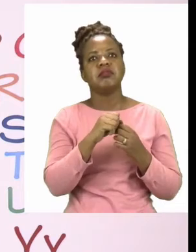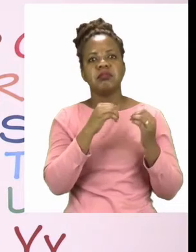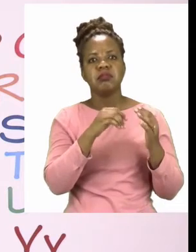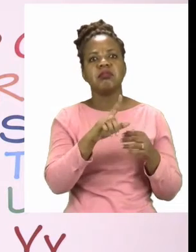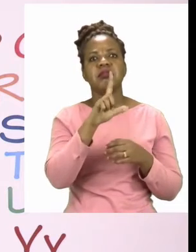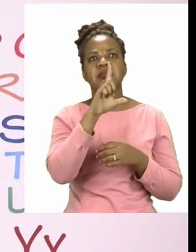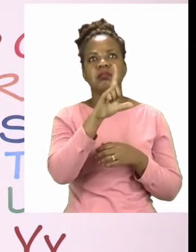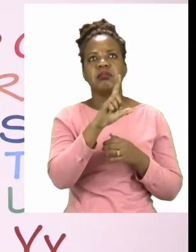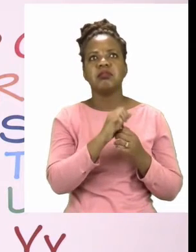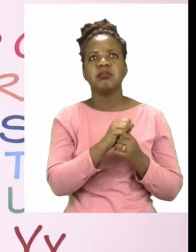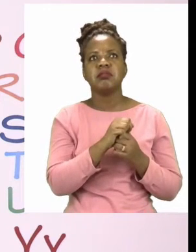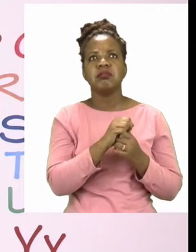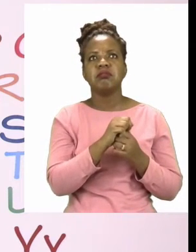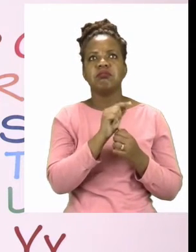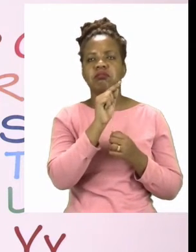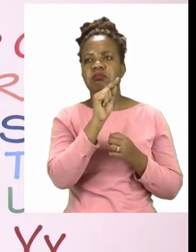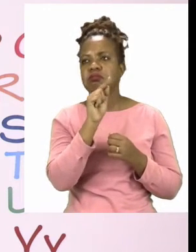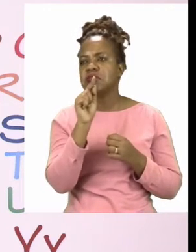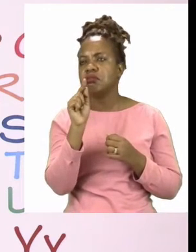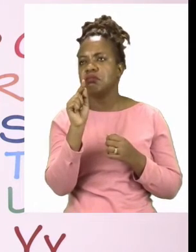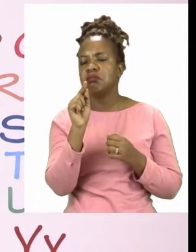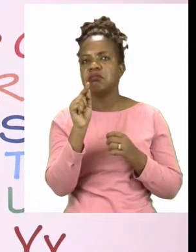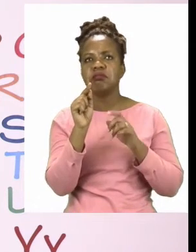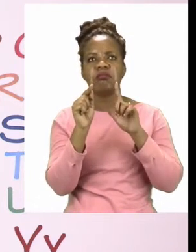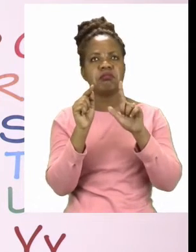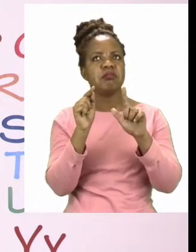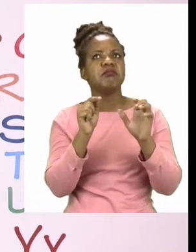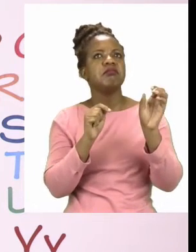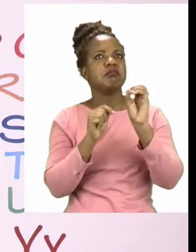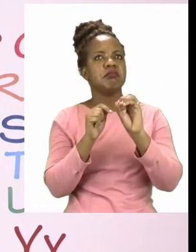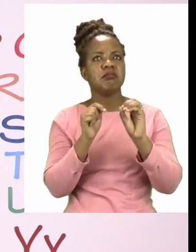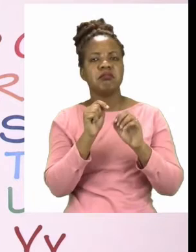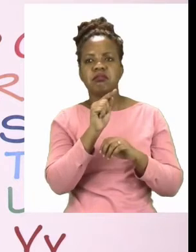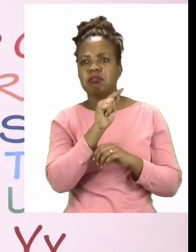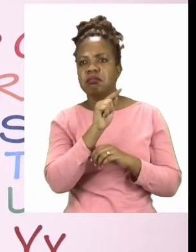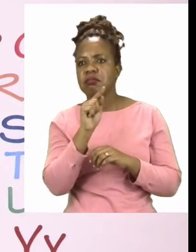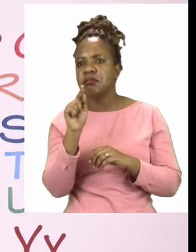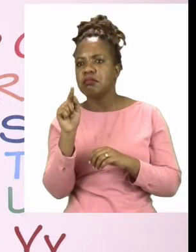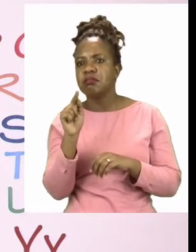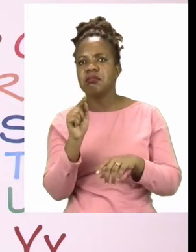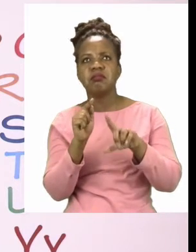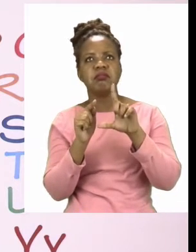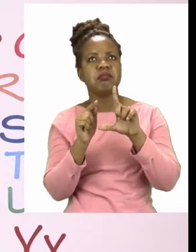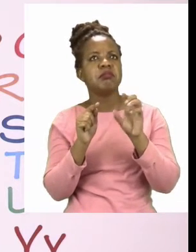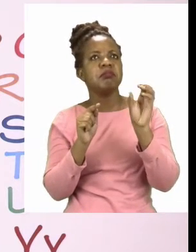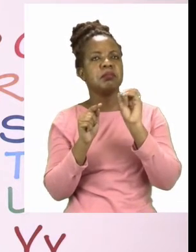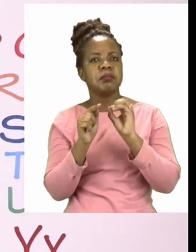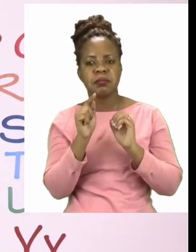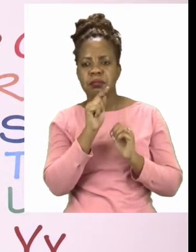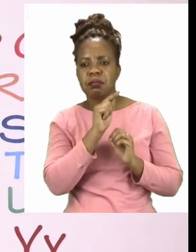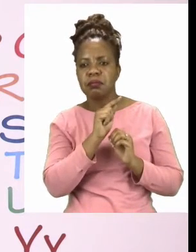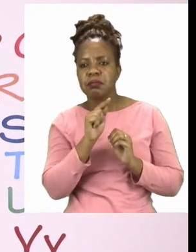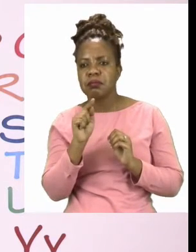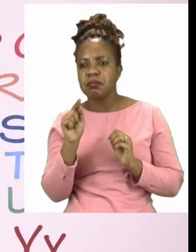this line, there's no L either. The next line, there is no L. The